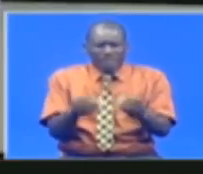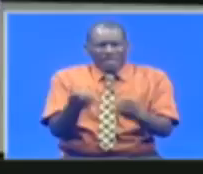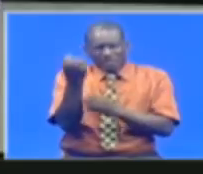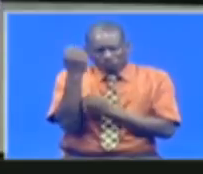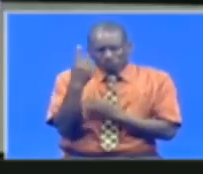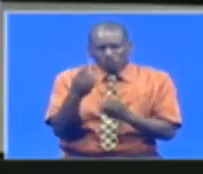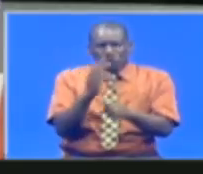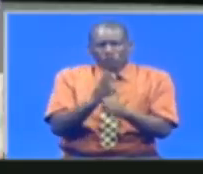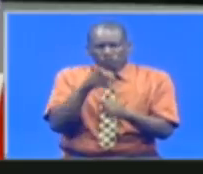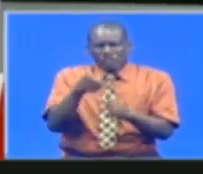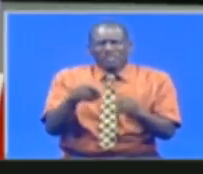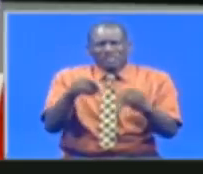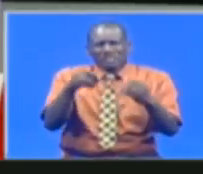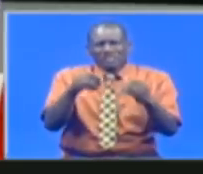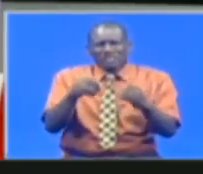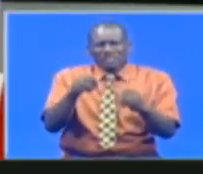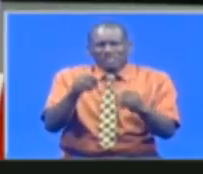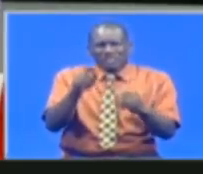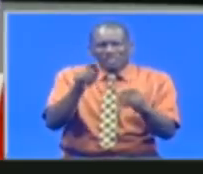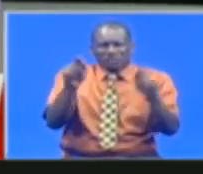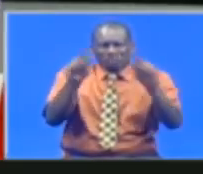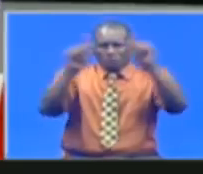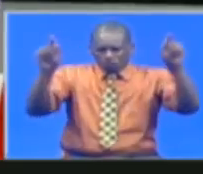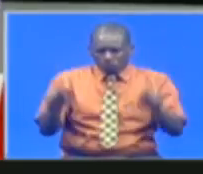use this illustration.